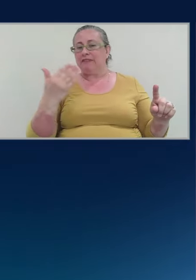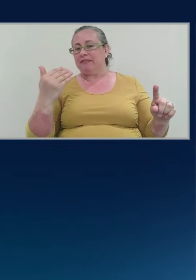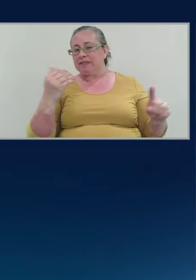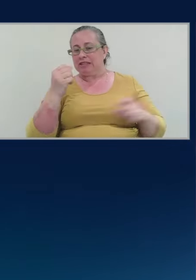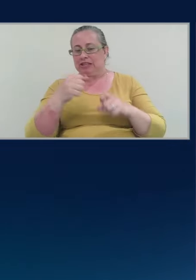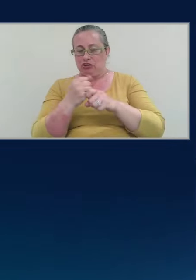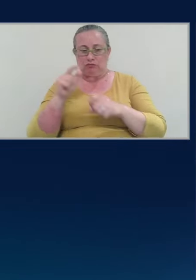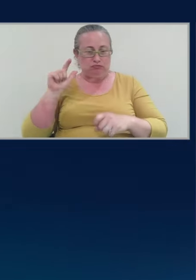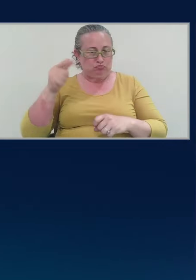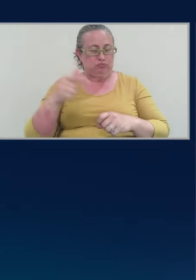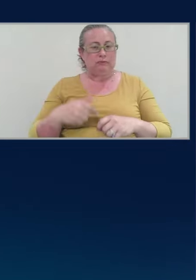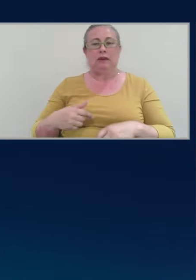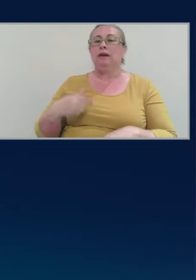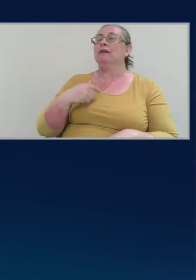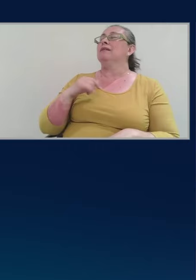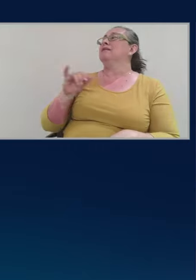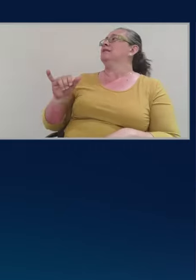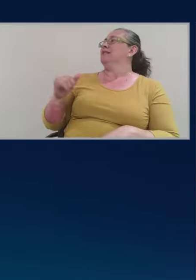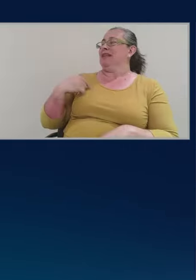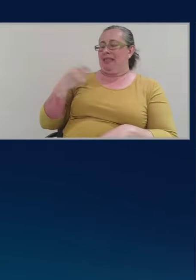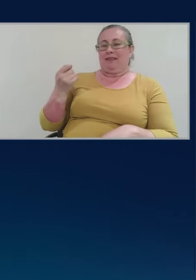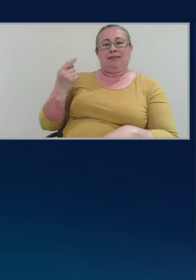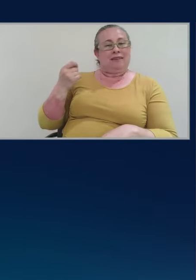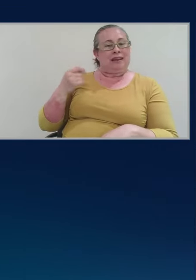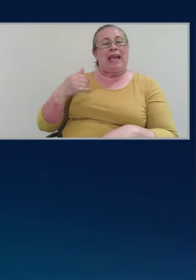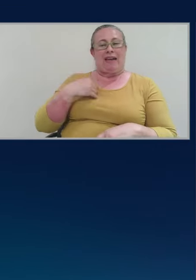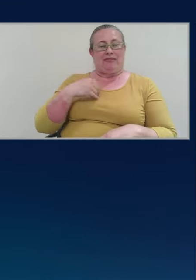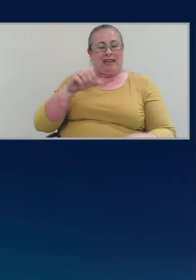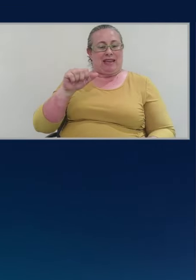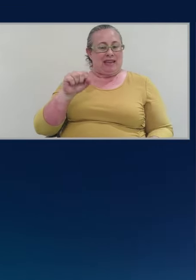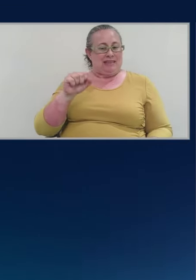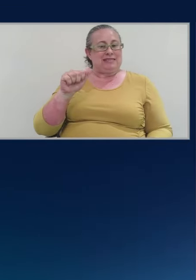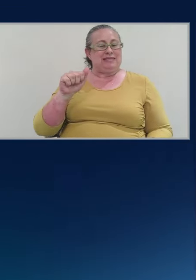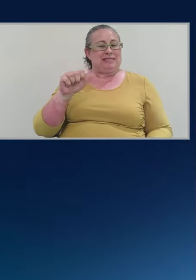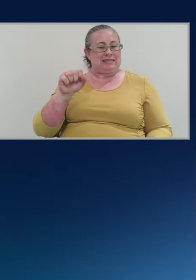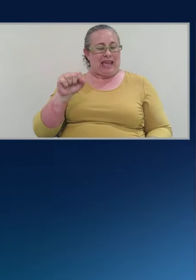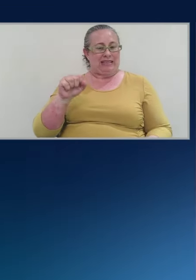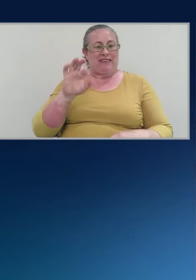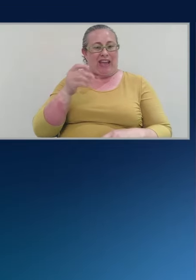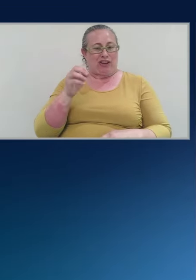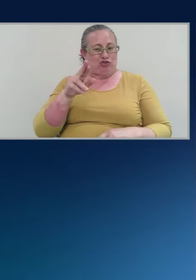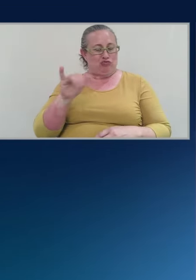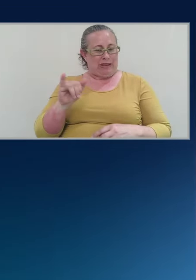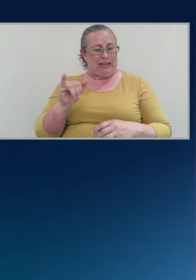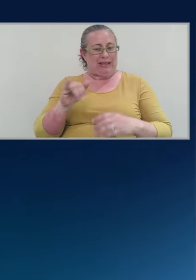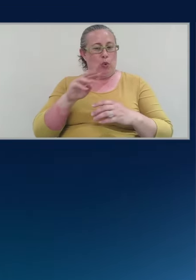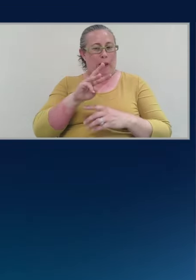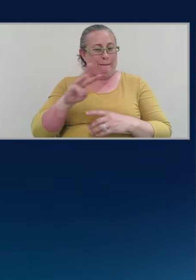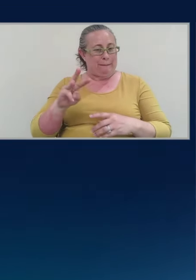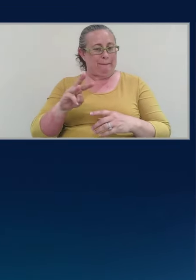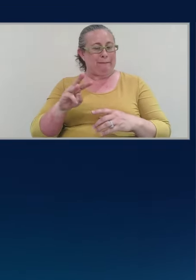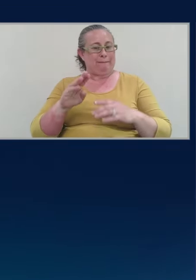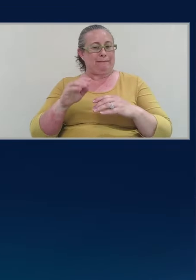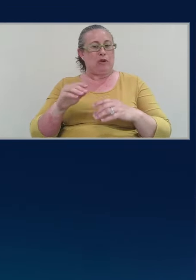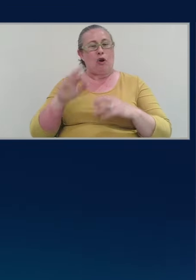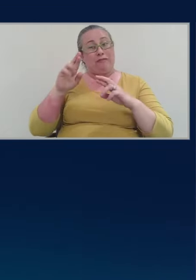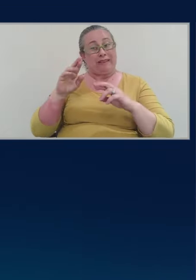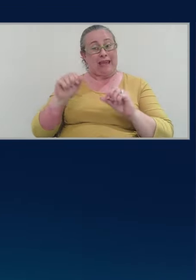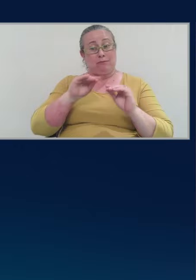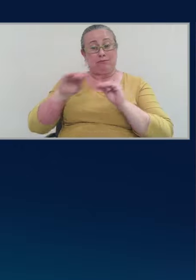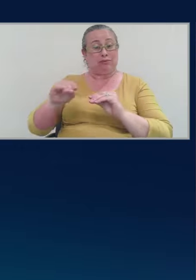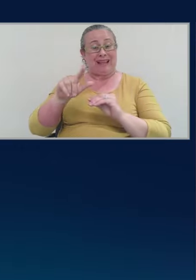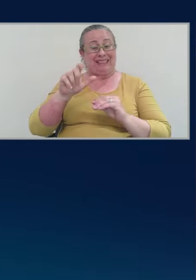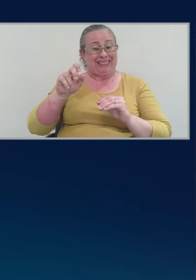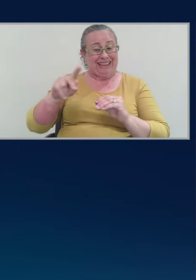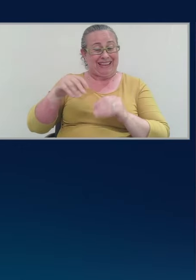have the SaaS factory program website pulled up right here, and I'm looking at it. So hopefully we can get a link in the chat somewhere. I don't know. Yeah, chat